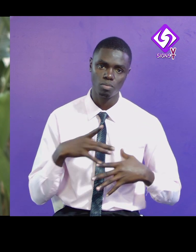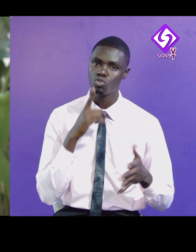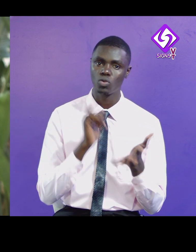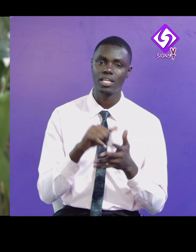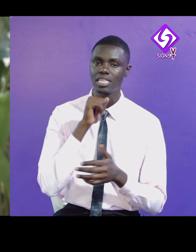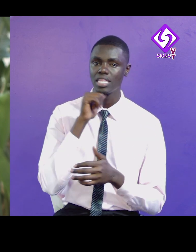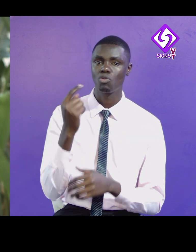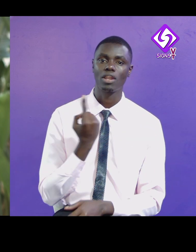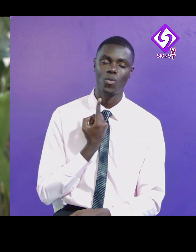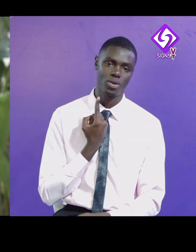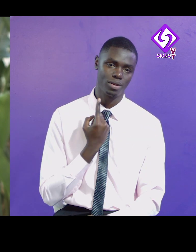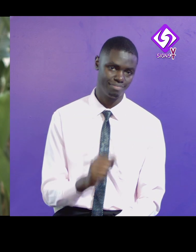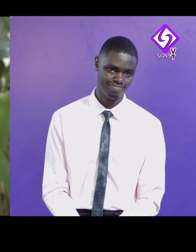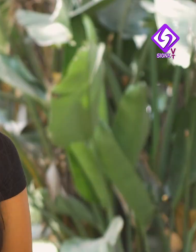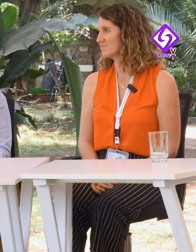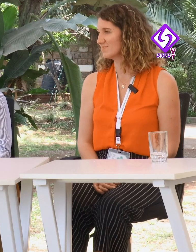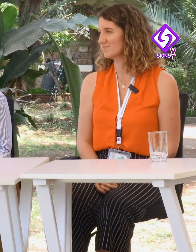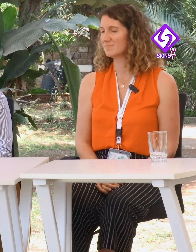not alone in this.